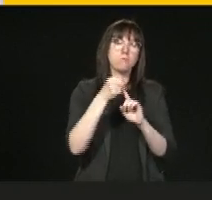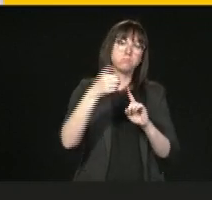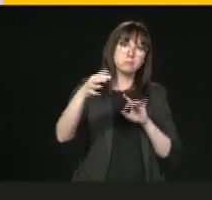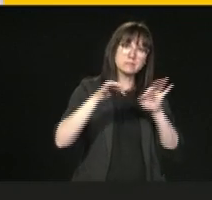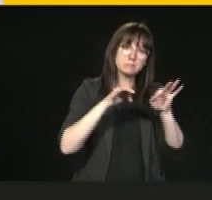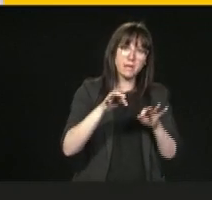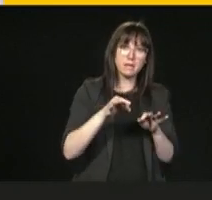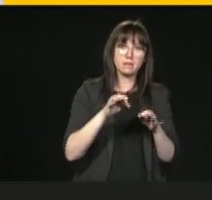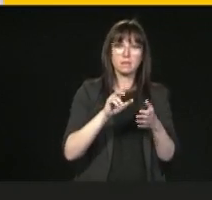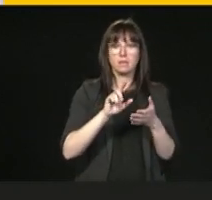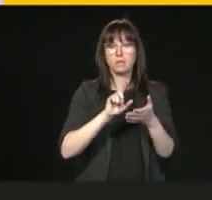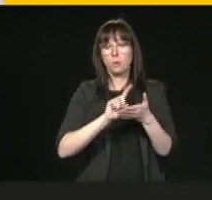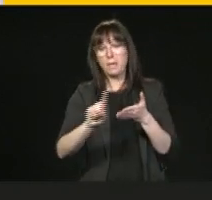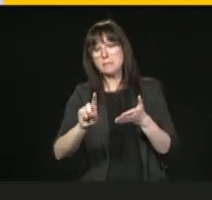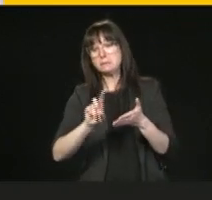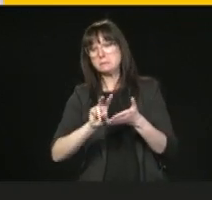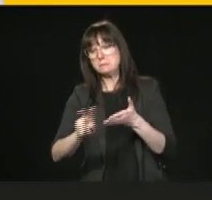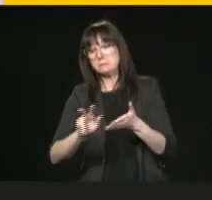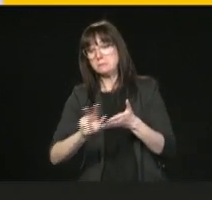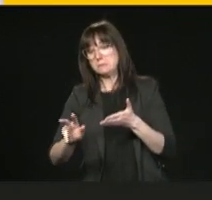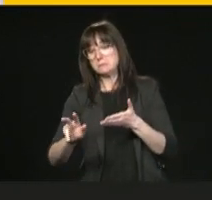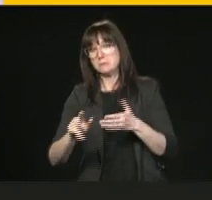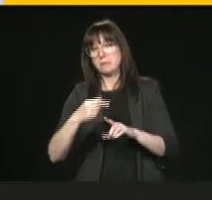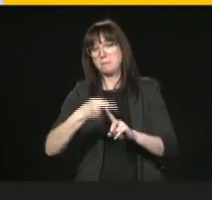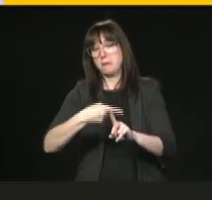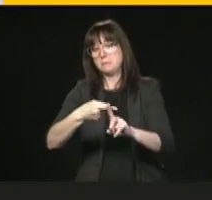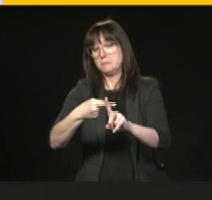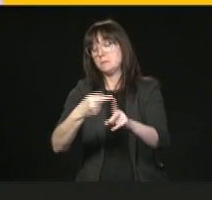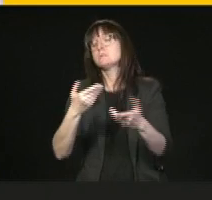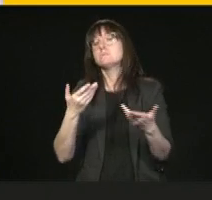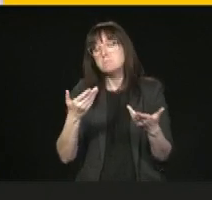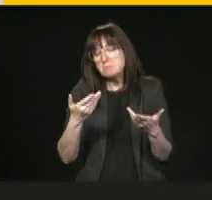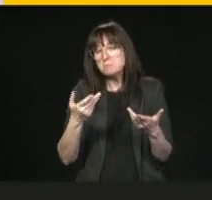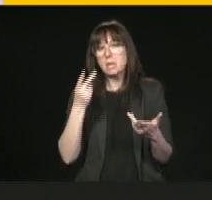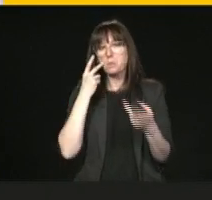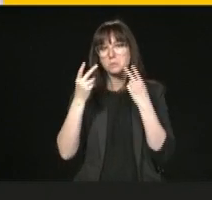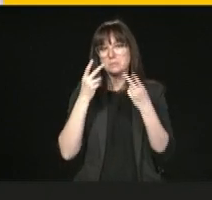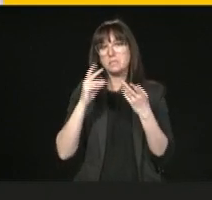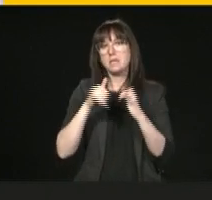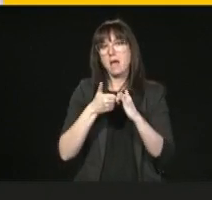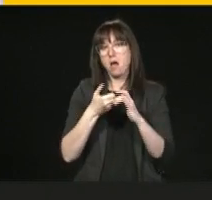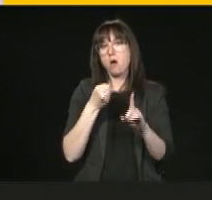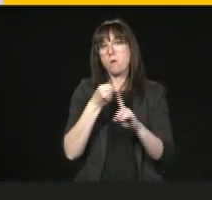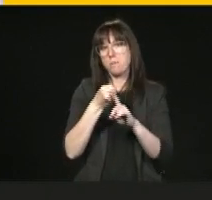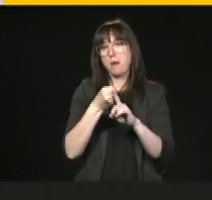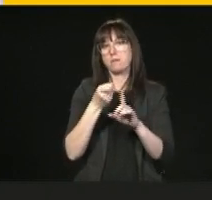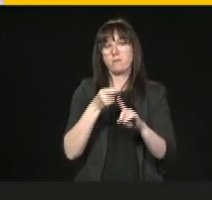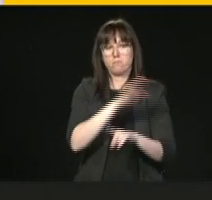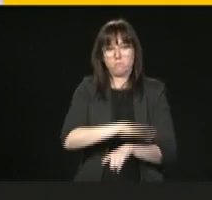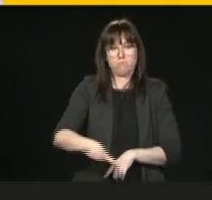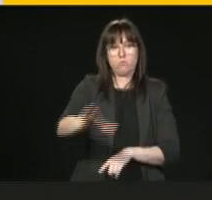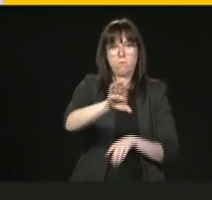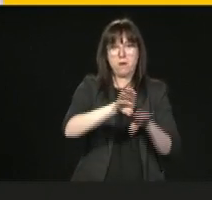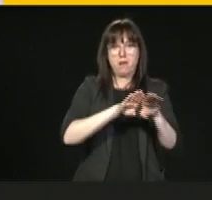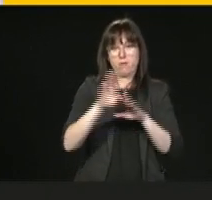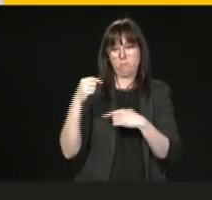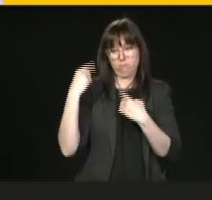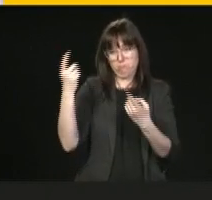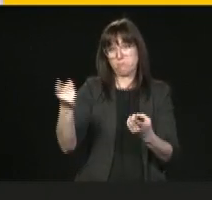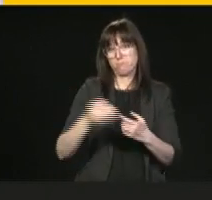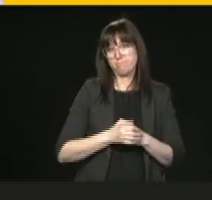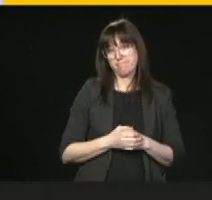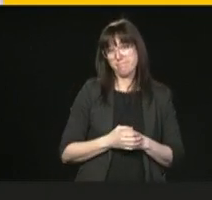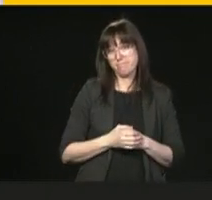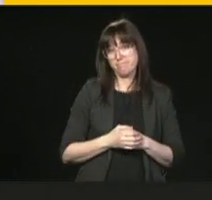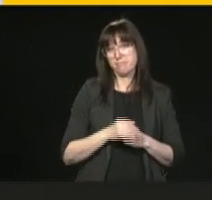many weeks or months this lasts for as we see the impacts of the behaviors that people have engaged over